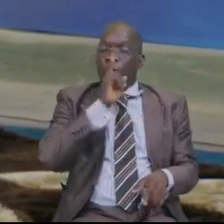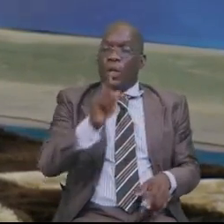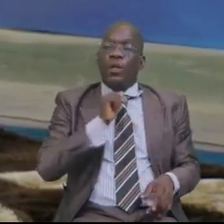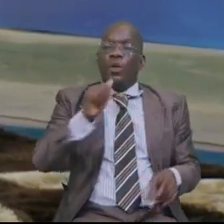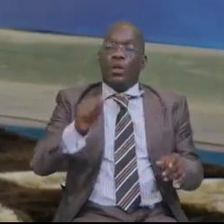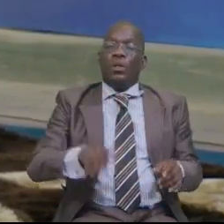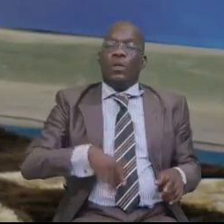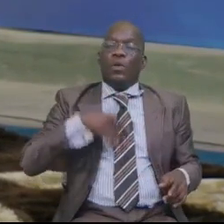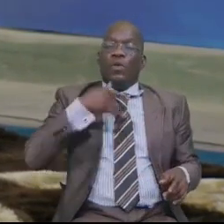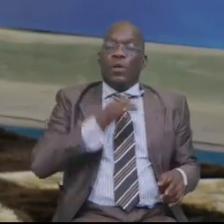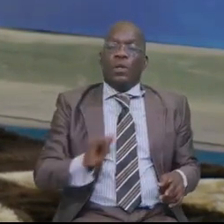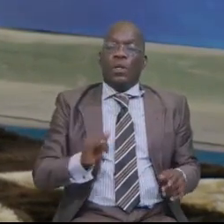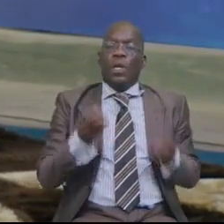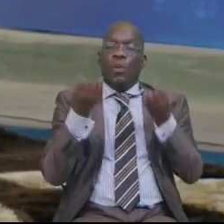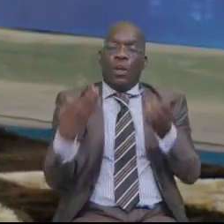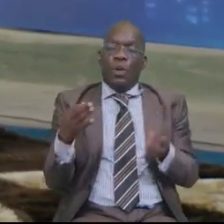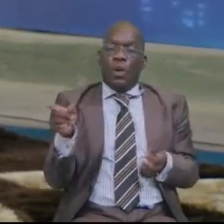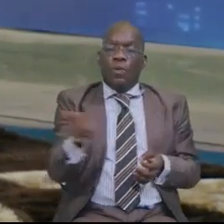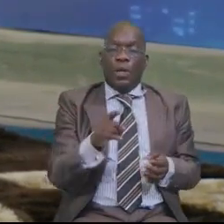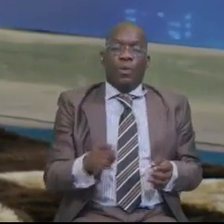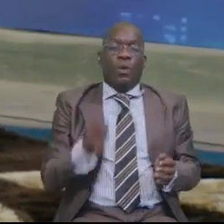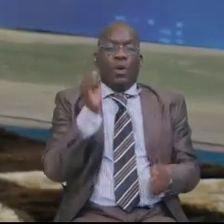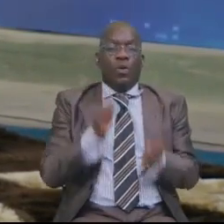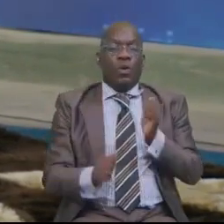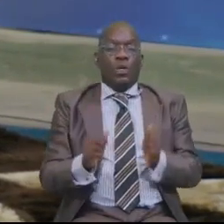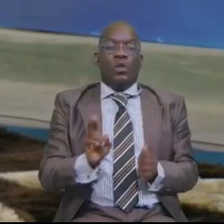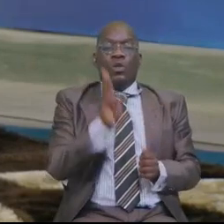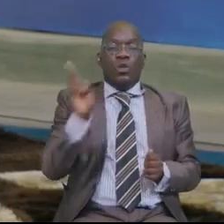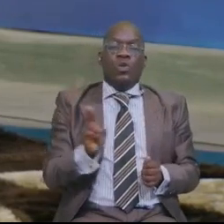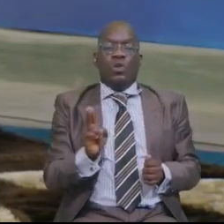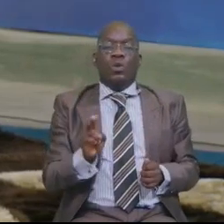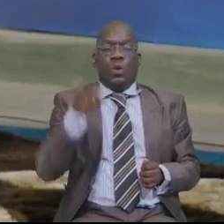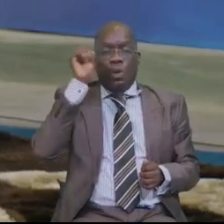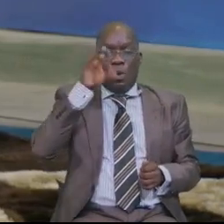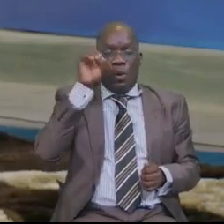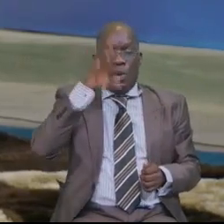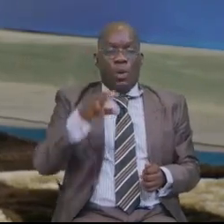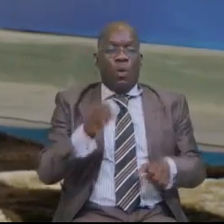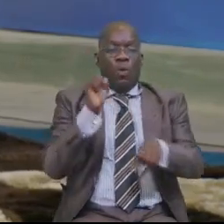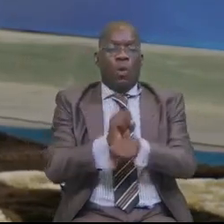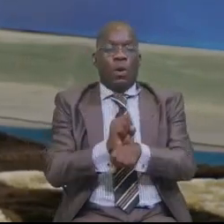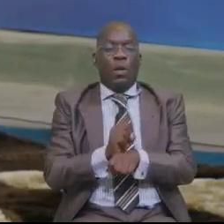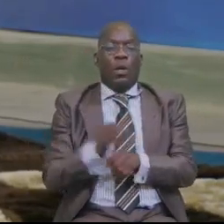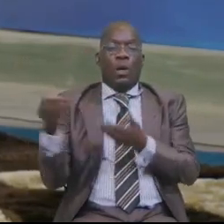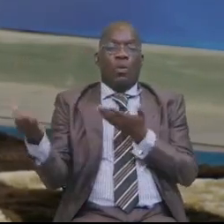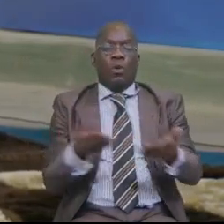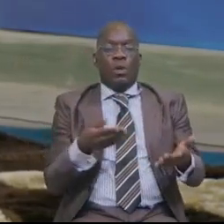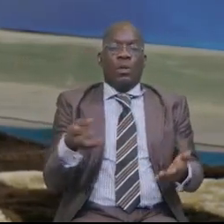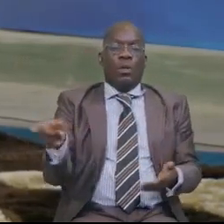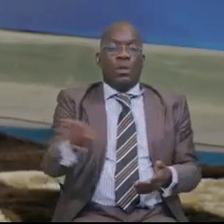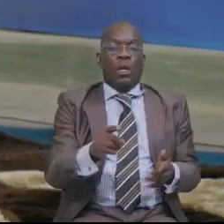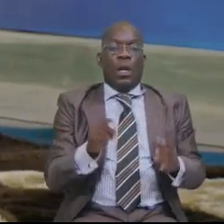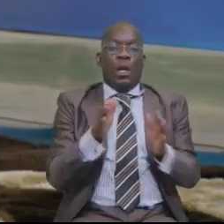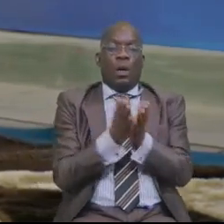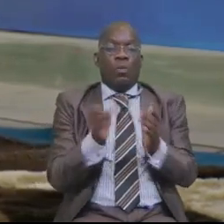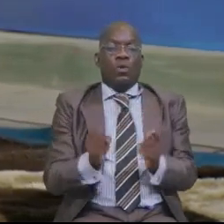of them also, which use curious as, brought their books together and bunched them